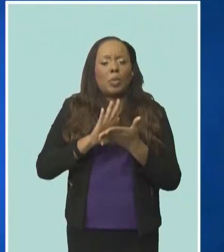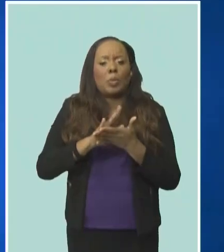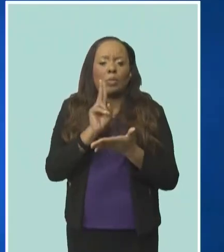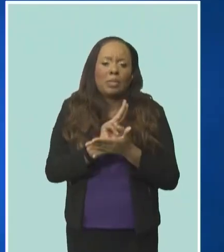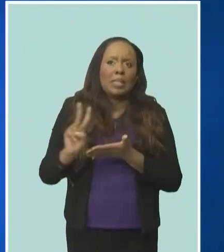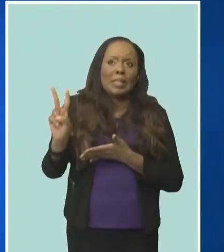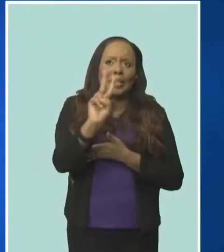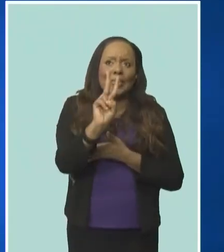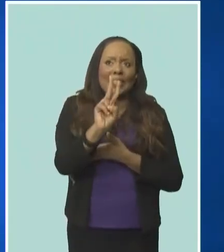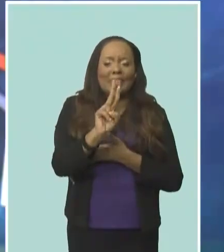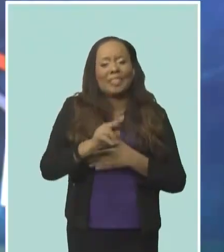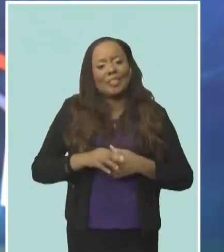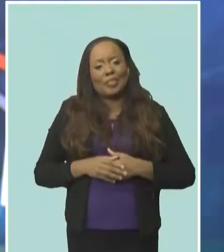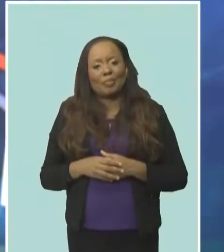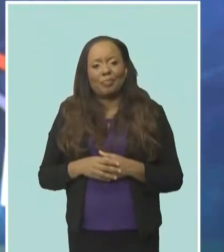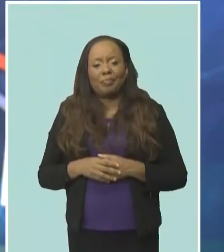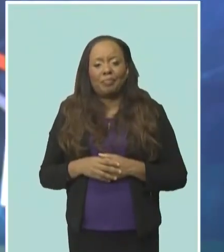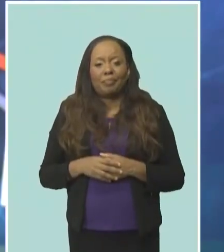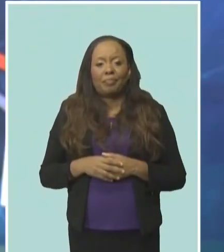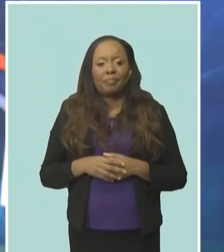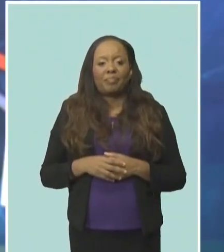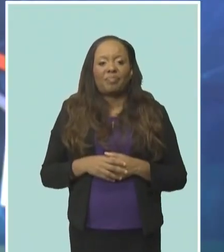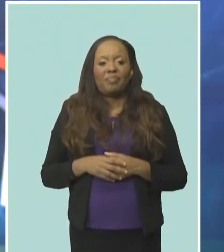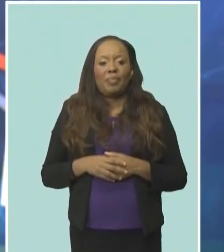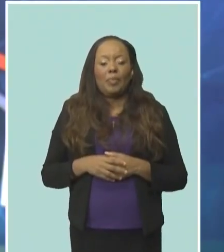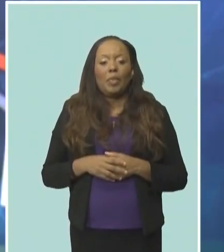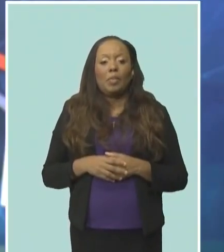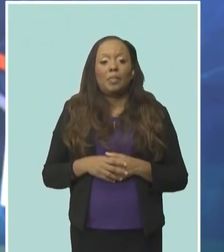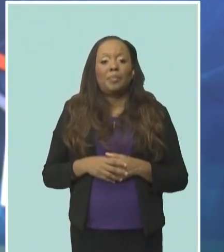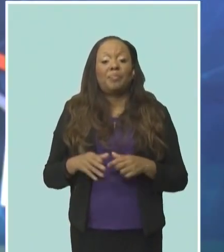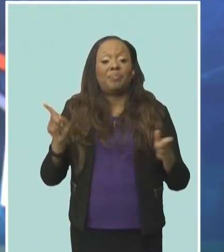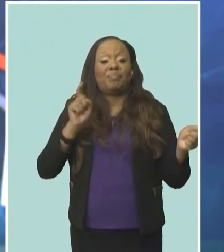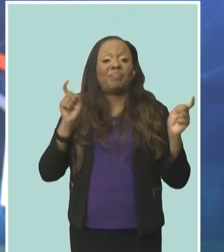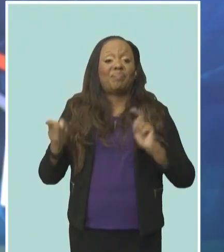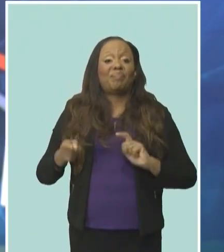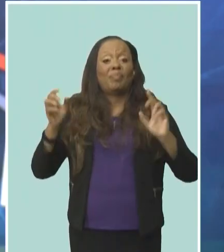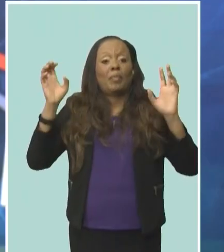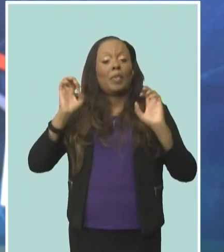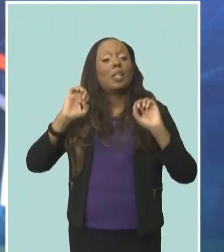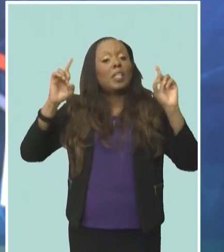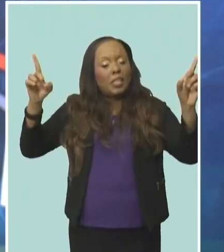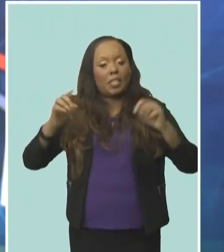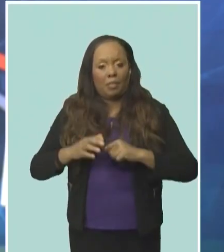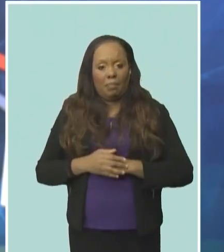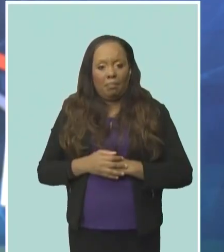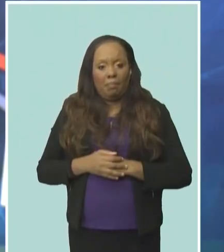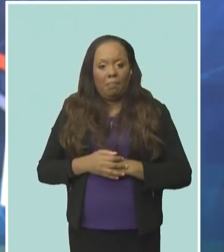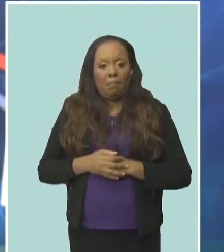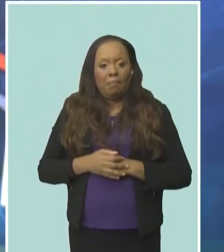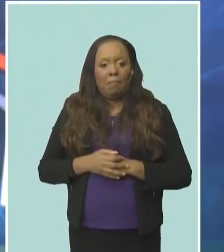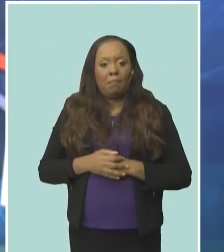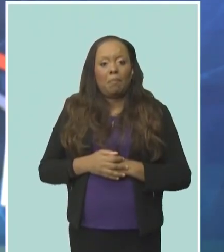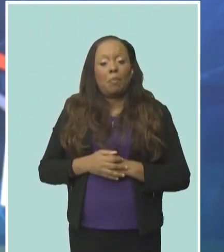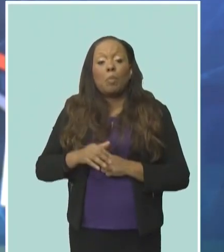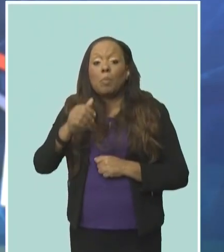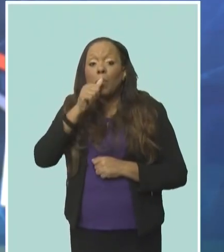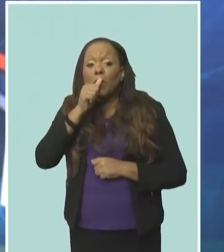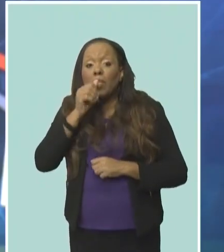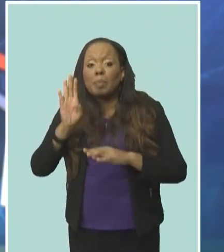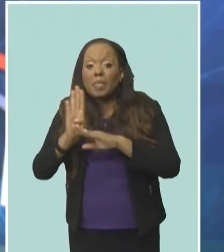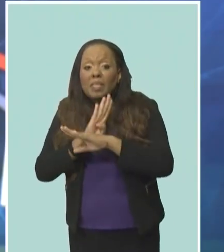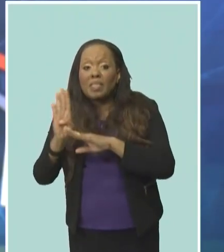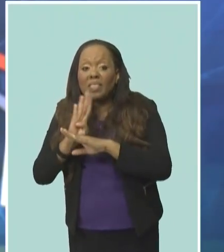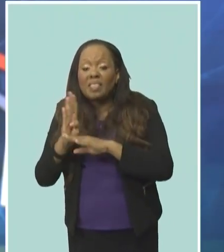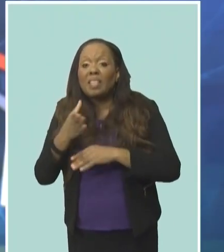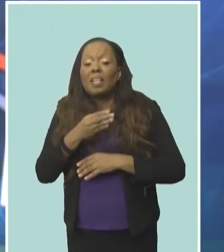Roberts, CBC News. The push to transform education has gained support from private and NGO partners. New